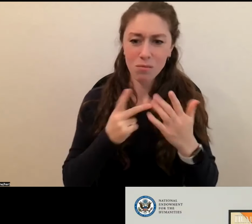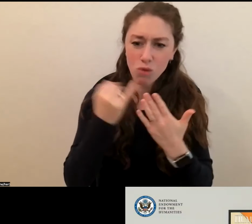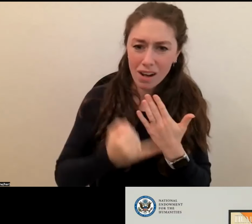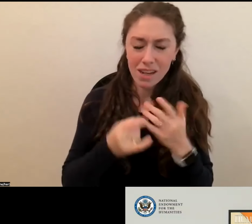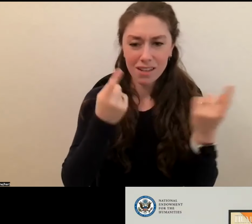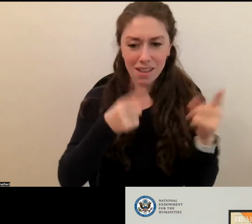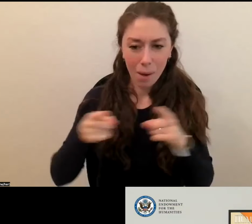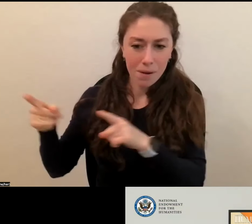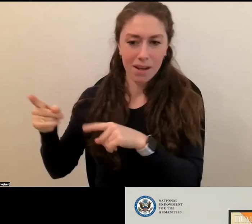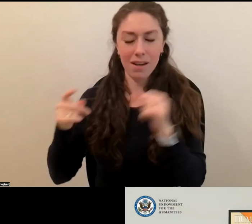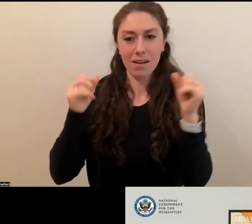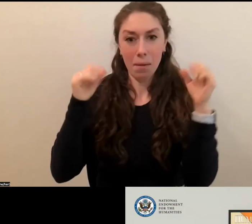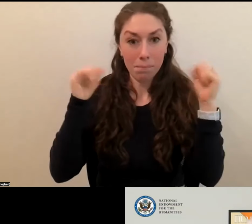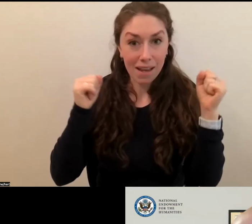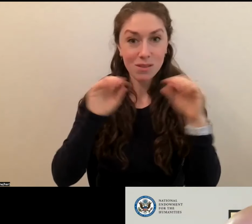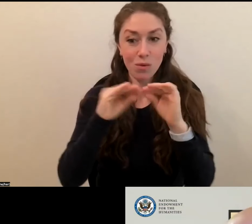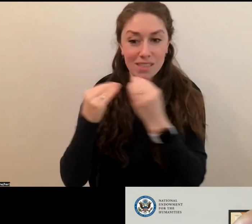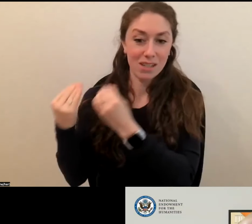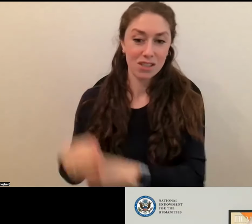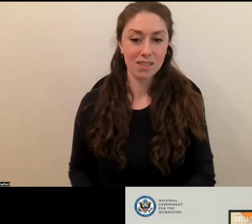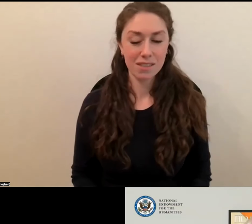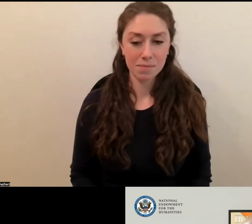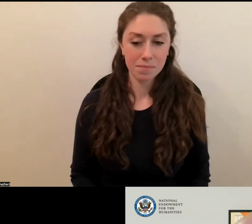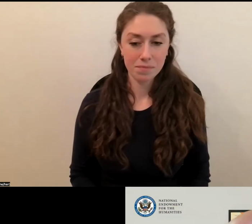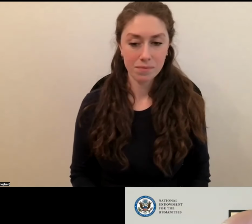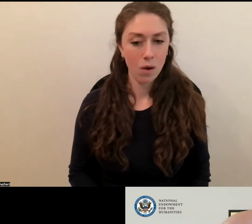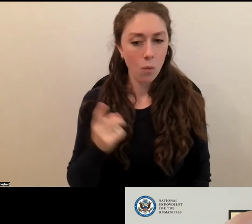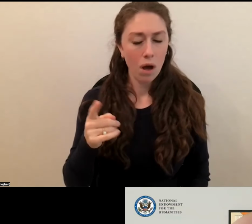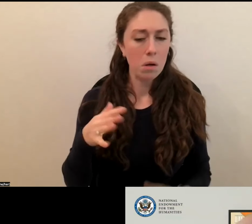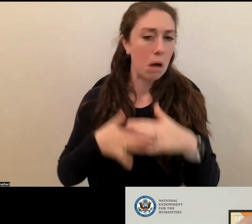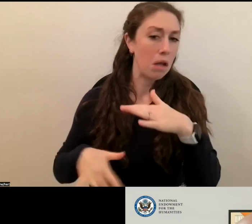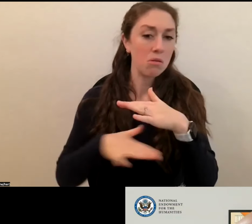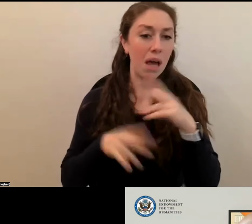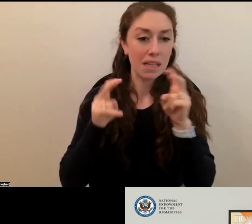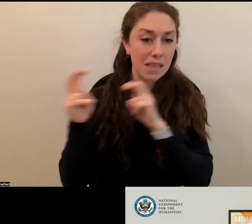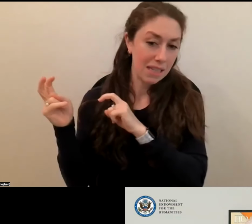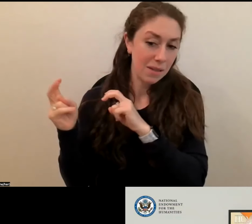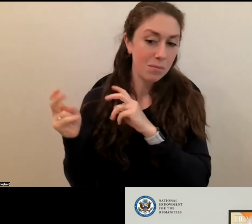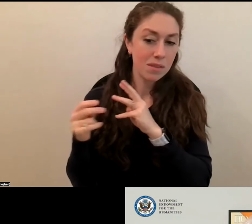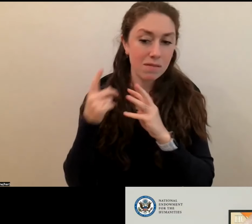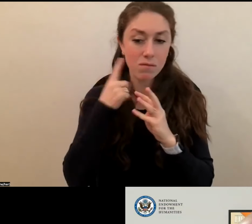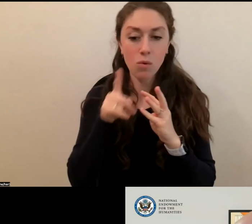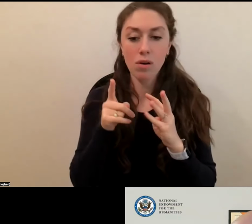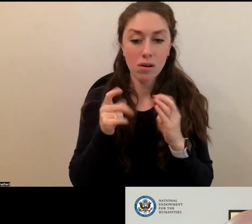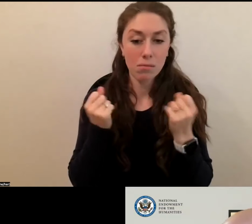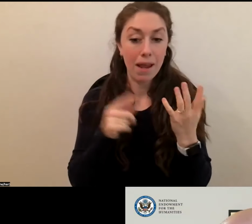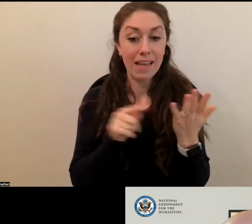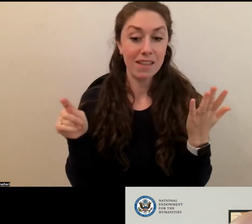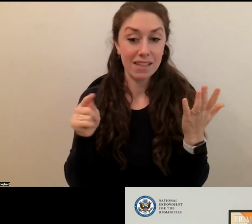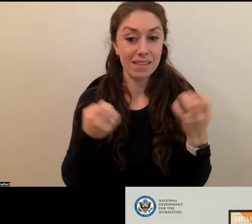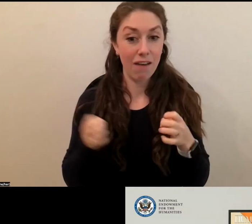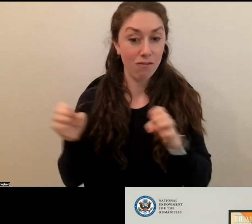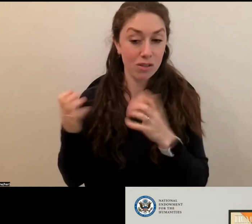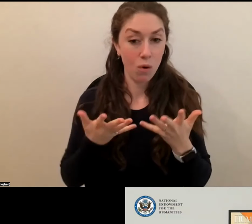amazing organizations. And I guess one of the underlying themes for a lot of these efforts is there funding out